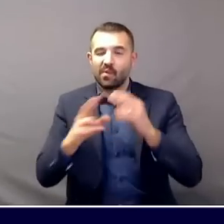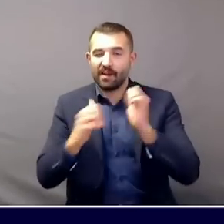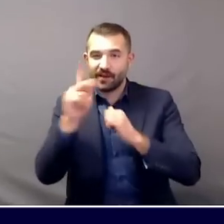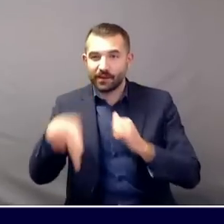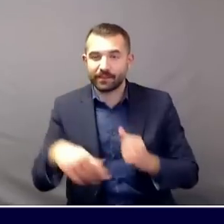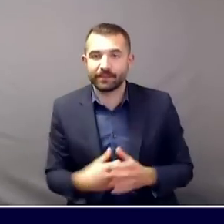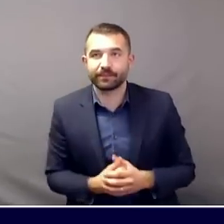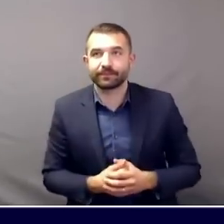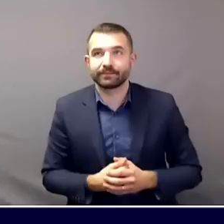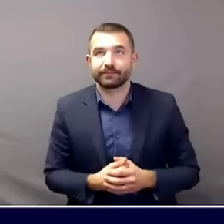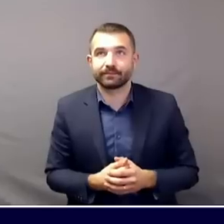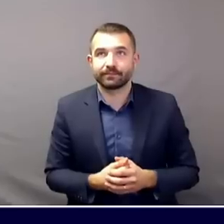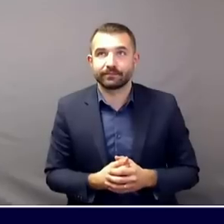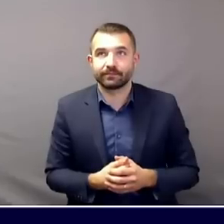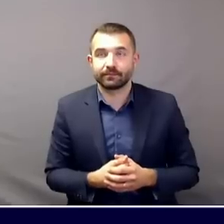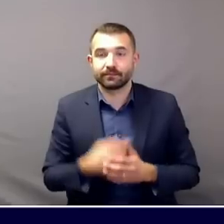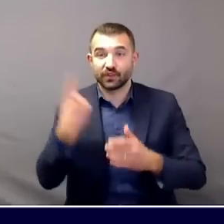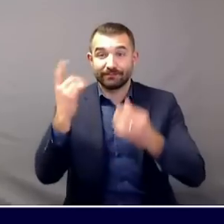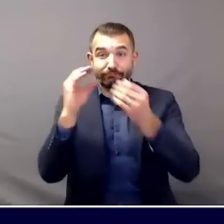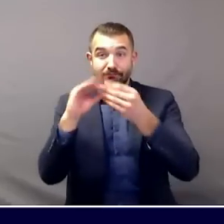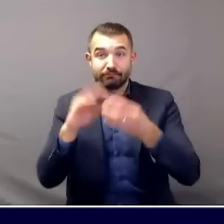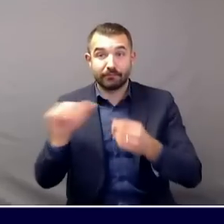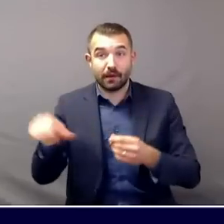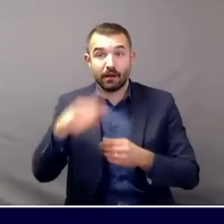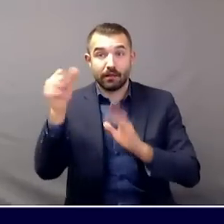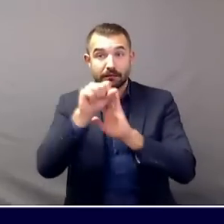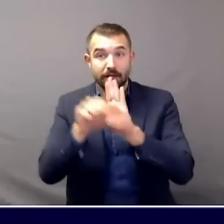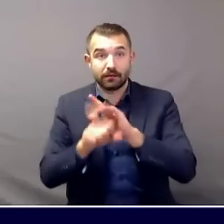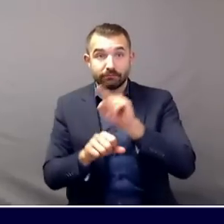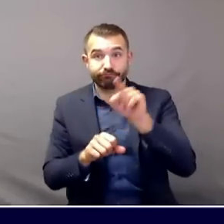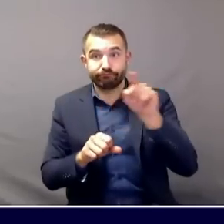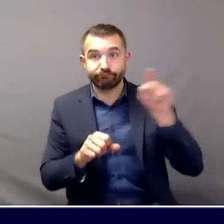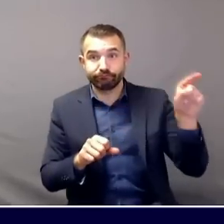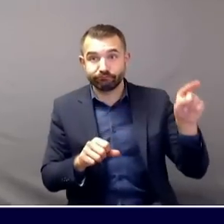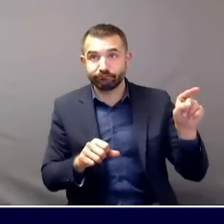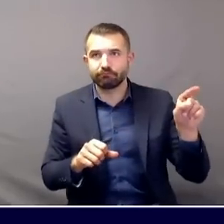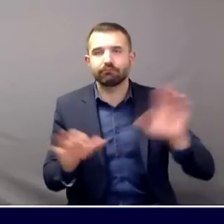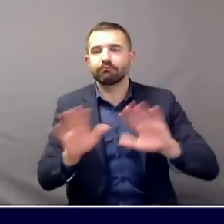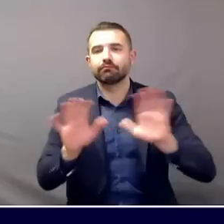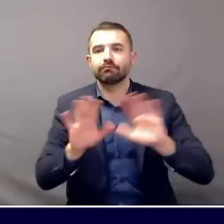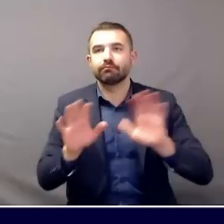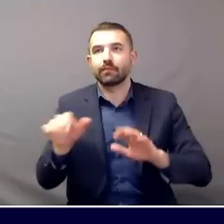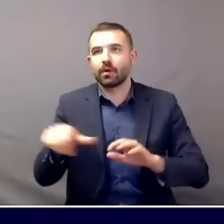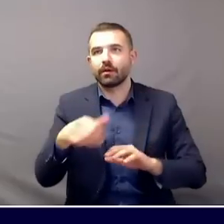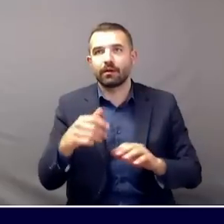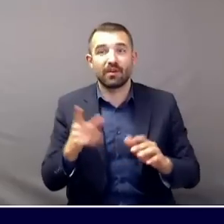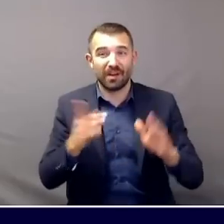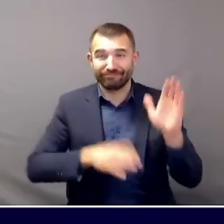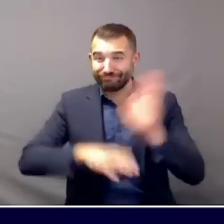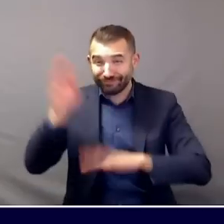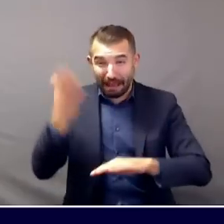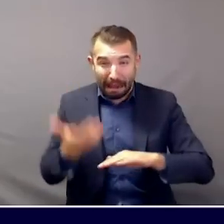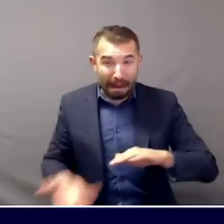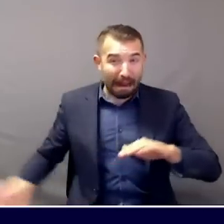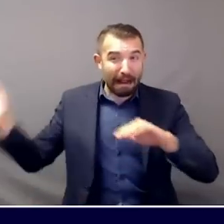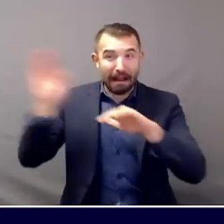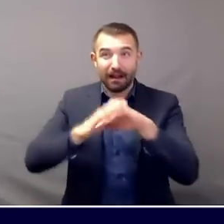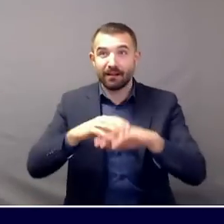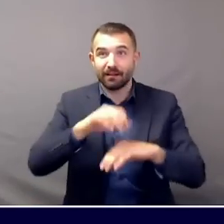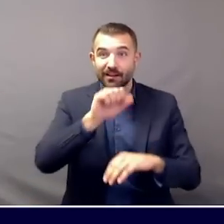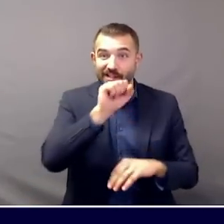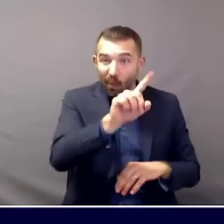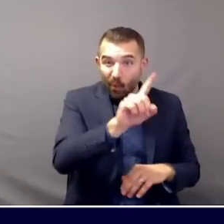you know, in other states, the COVID rate is much higher than Maine. And I wonder what you think about